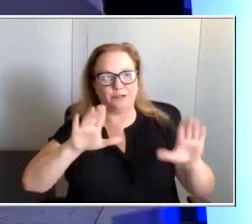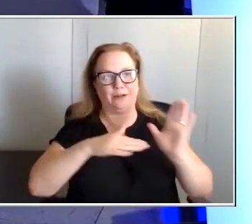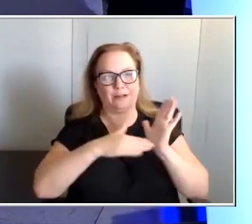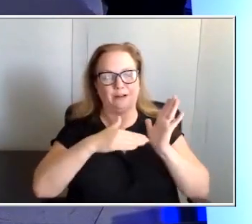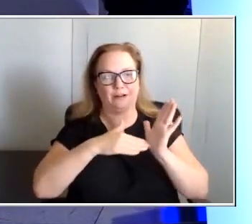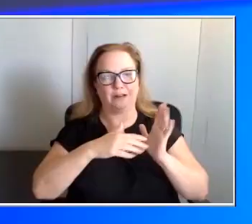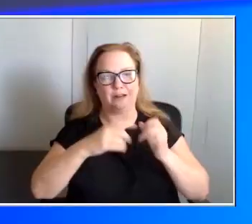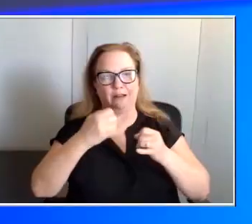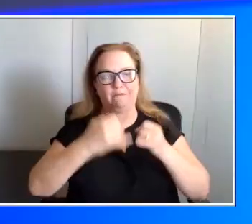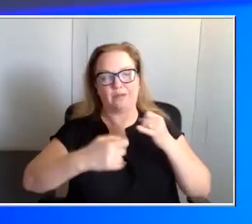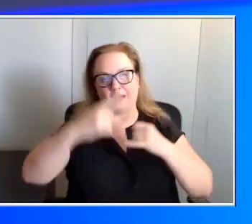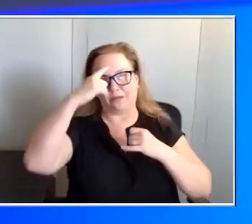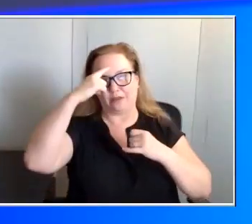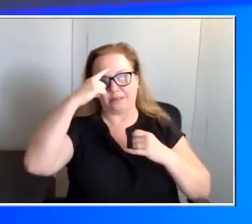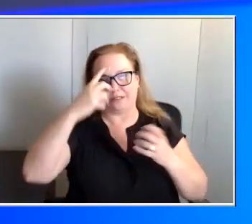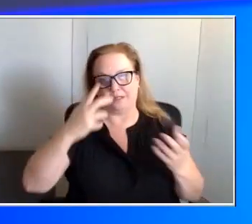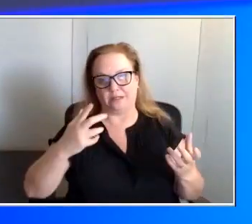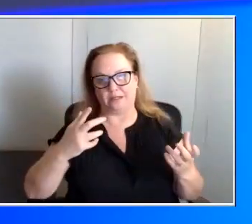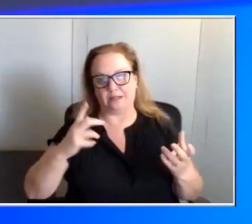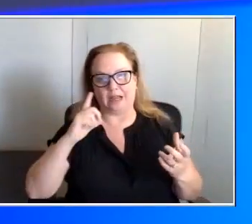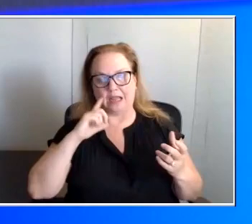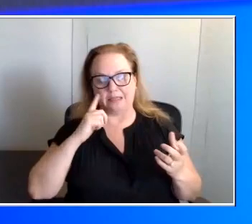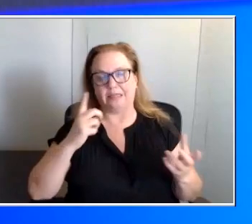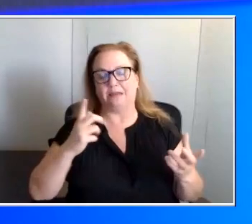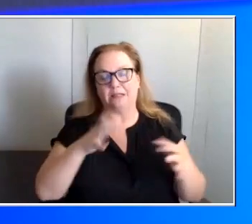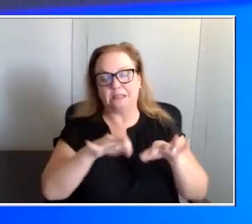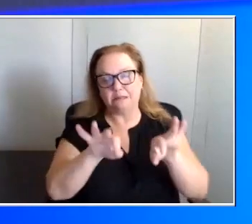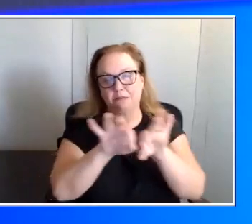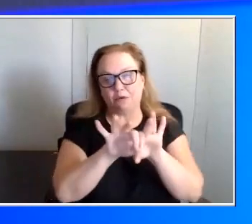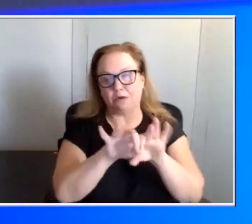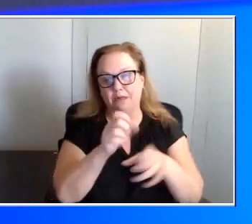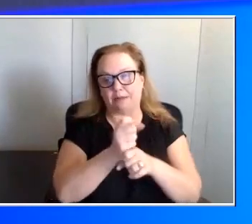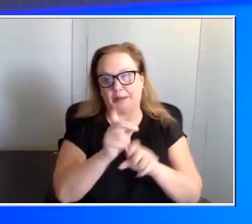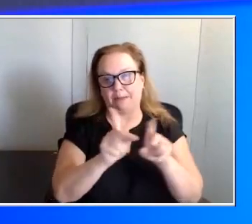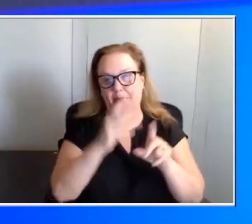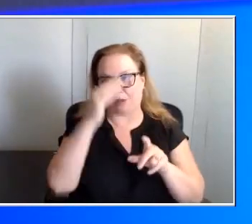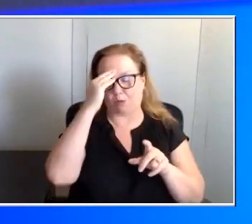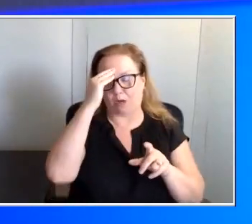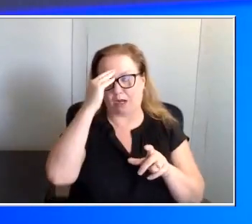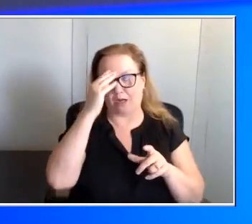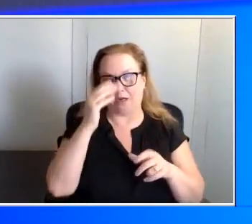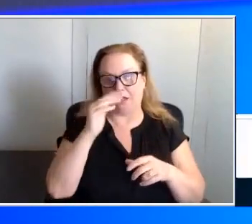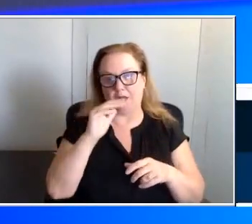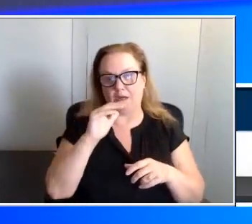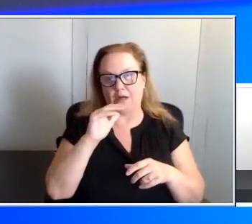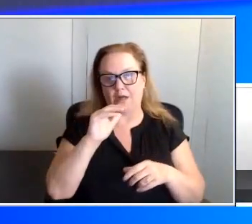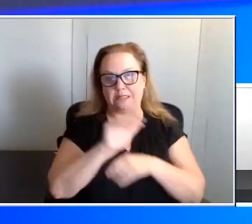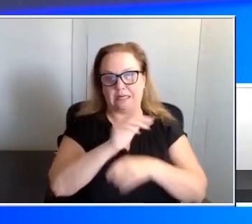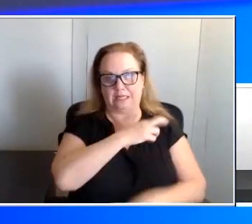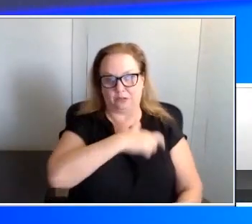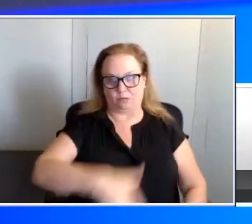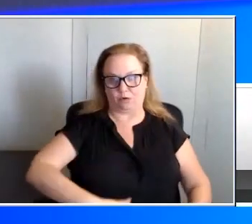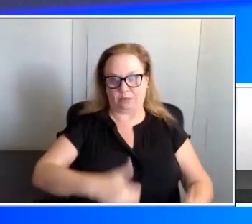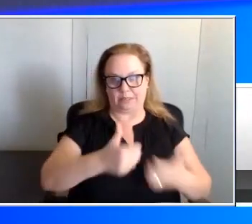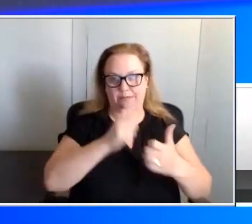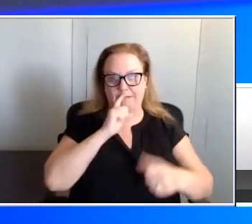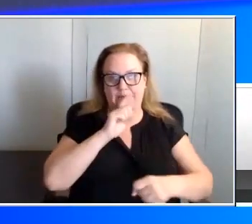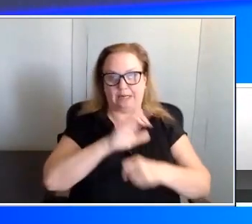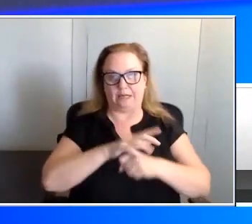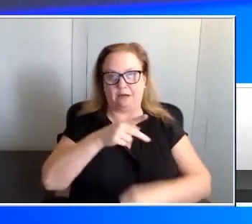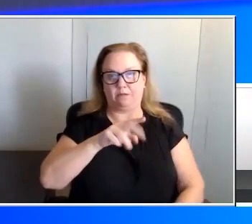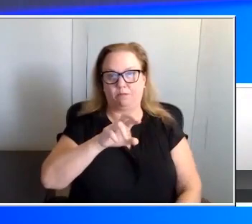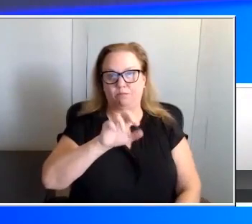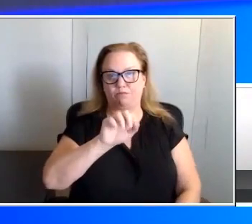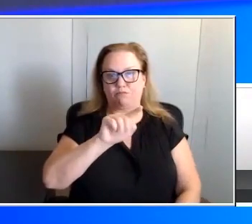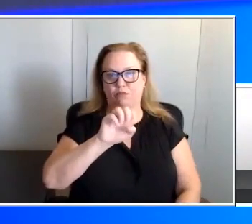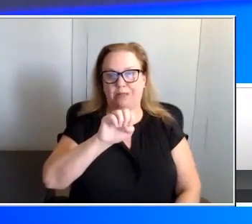thoughts. I think it's important to make people aware that tonight's Royals game is dedicated to prostate cancer